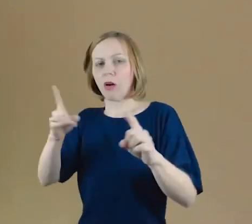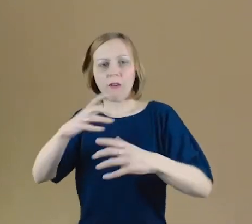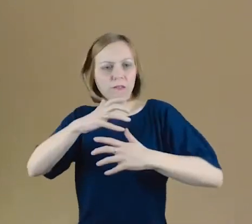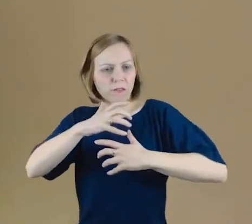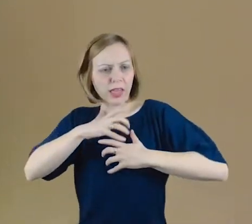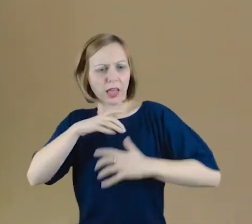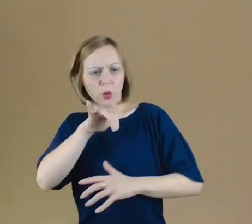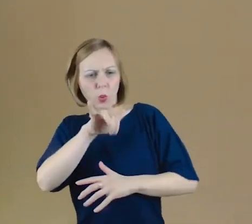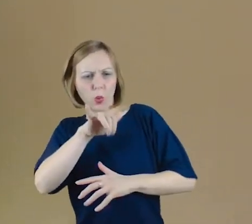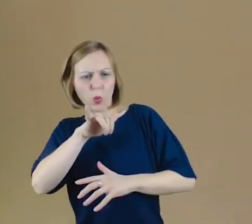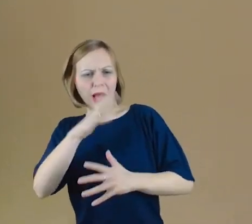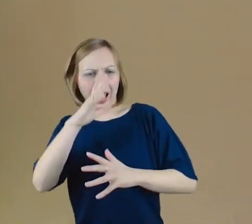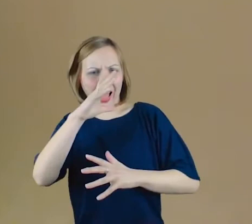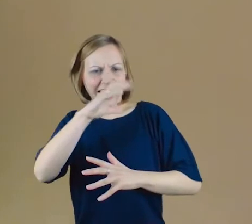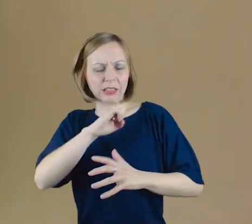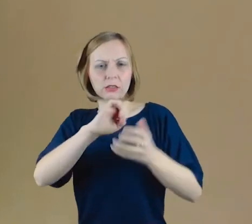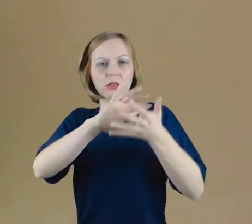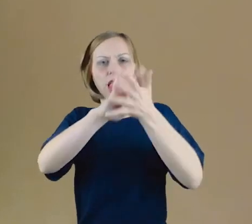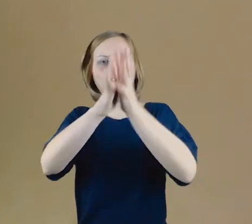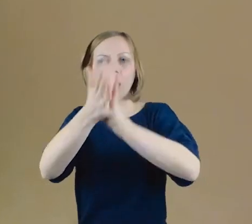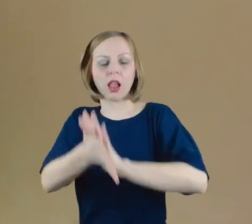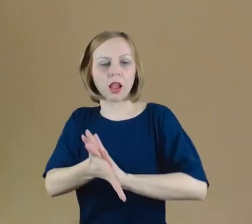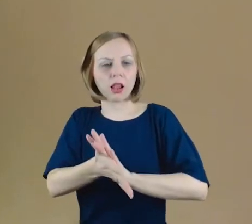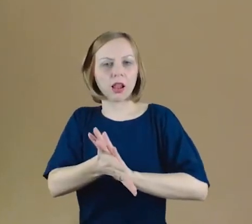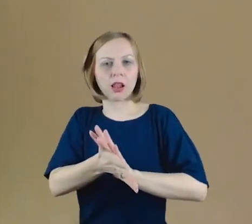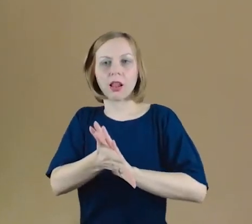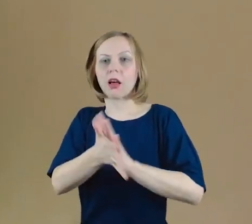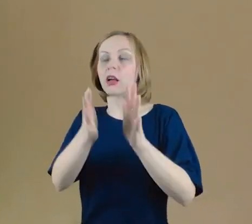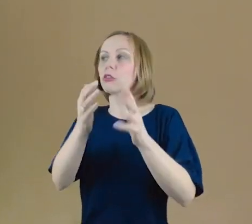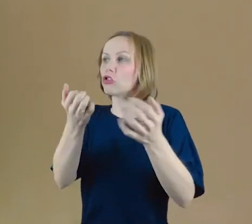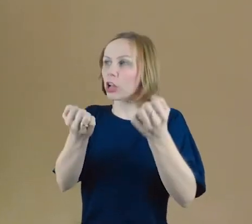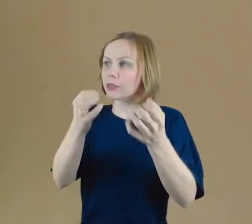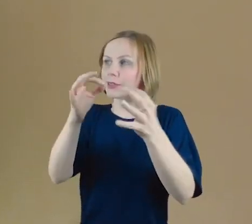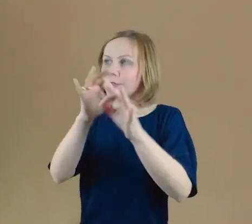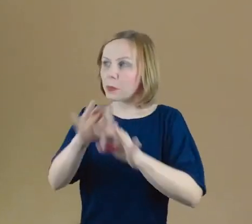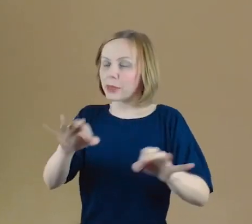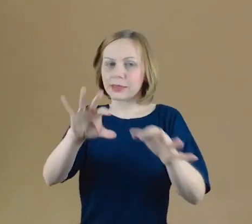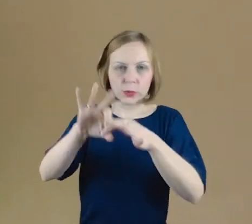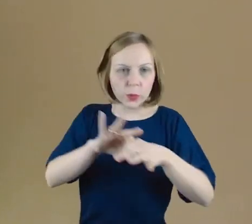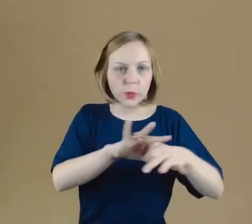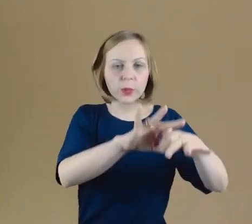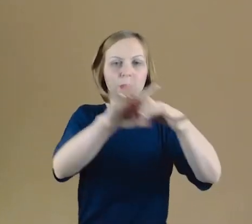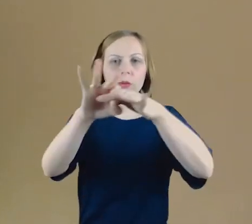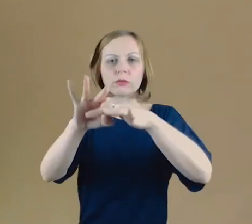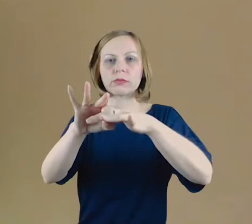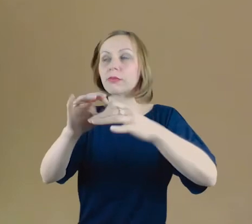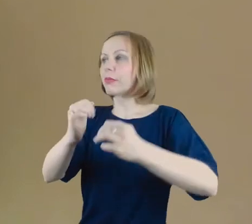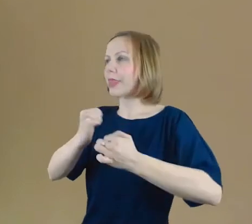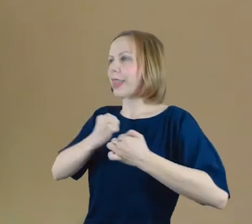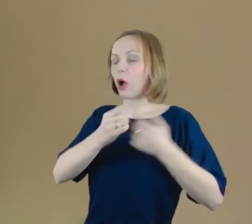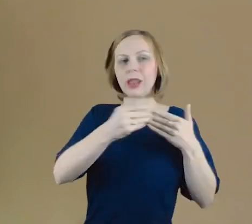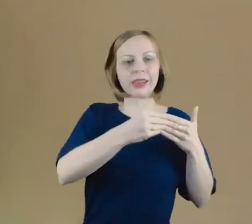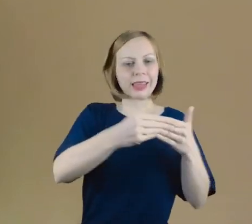may be united in the bonds of justice and peace. We pray for the leaders of all nations, that they